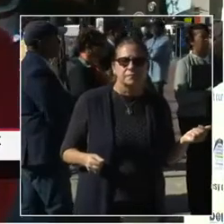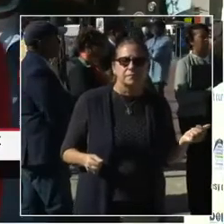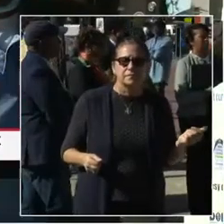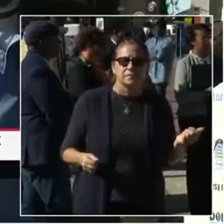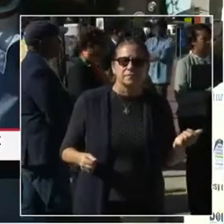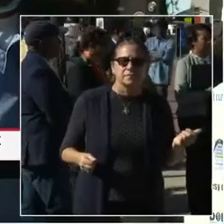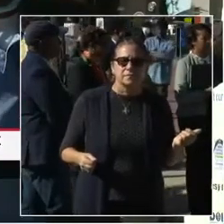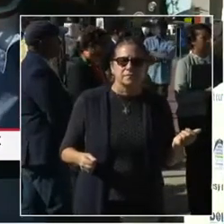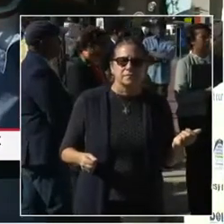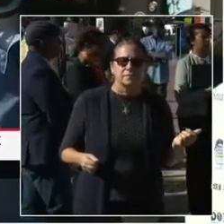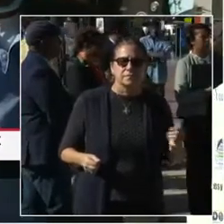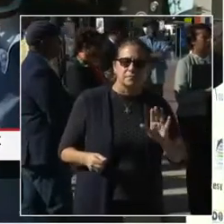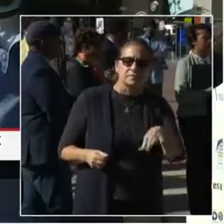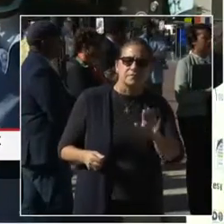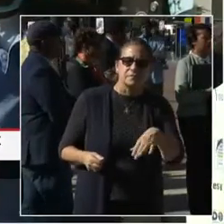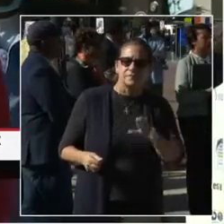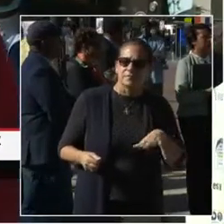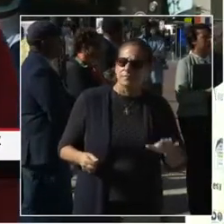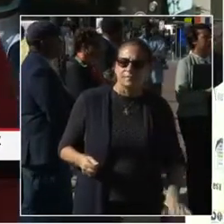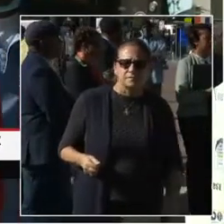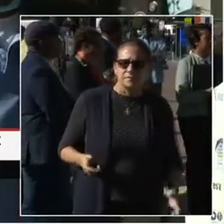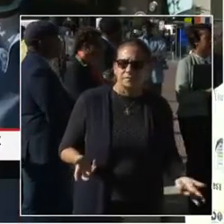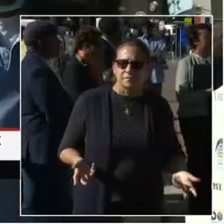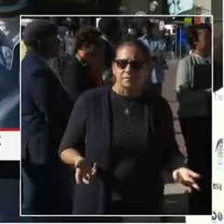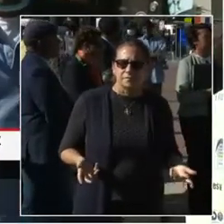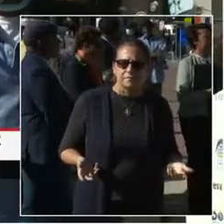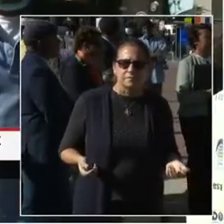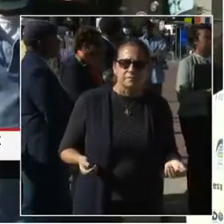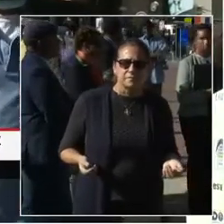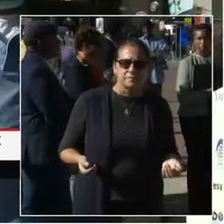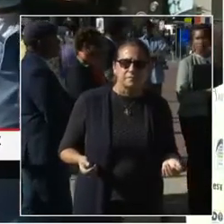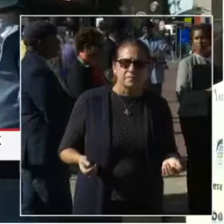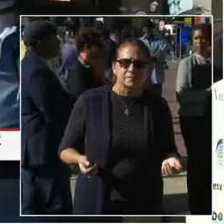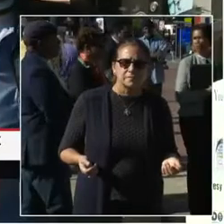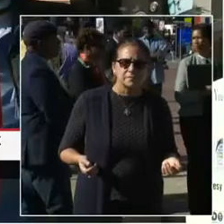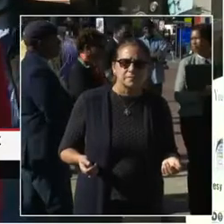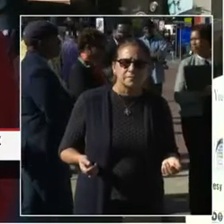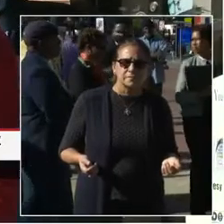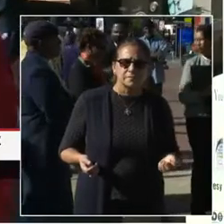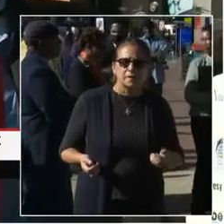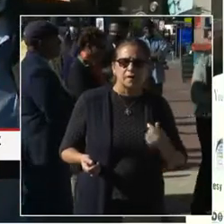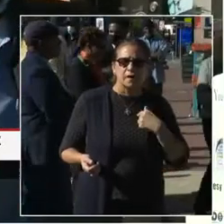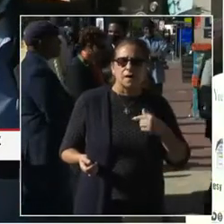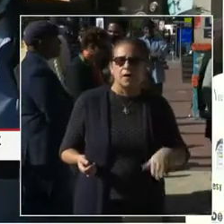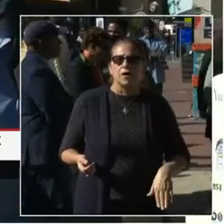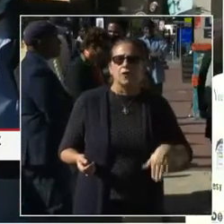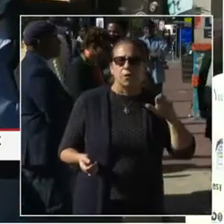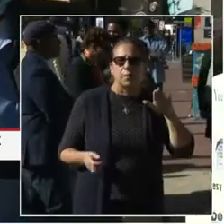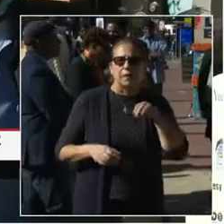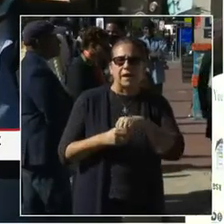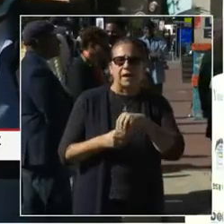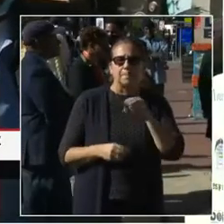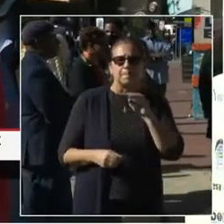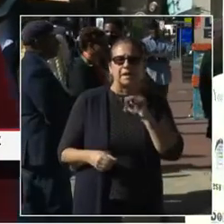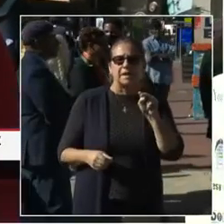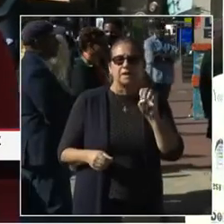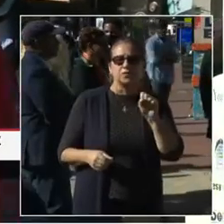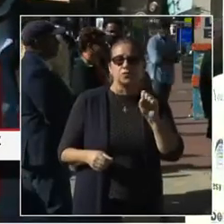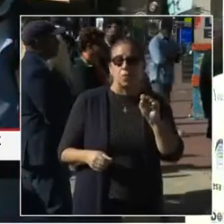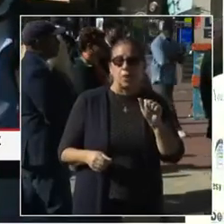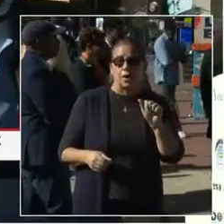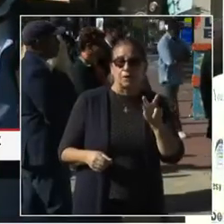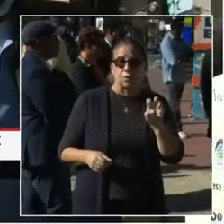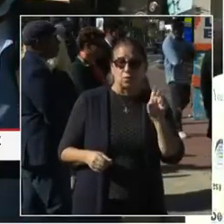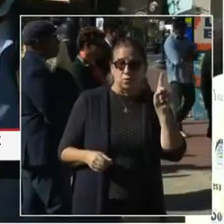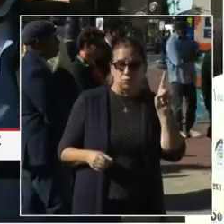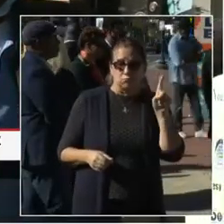McDonald's. And then and even now, all we had for food was McDonald's or carry out. And it's very important to understand that